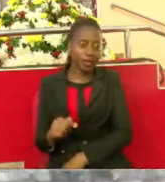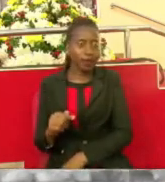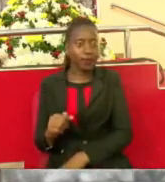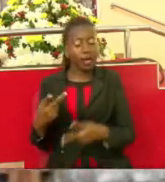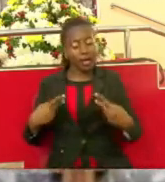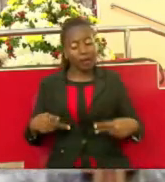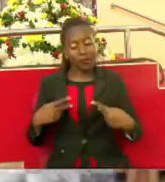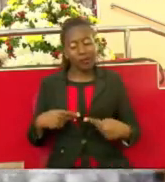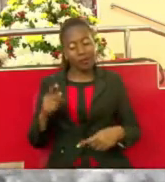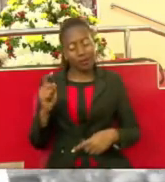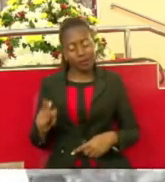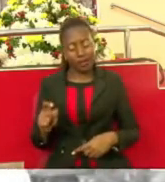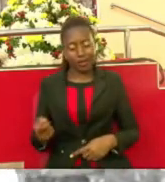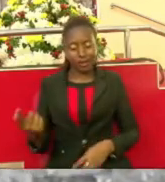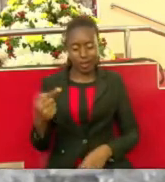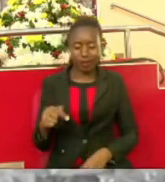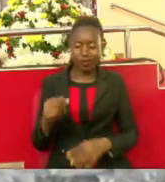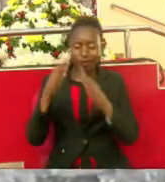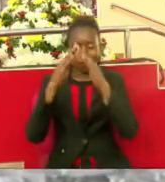house and book appointments with your son or your daughter.